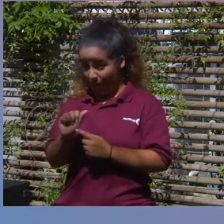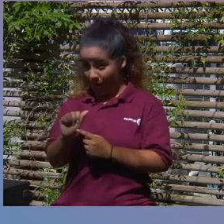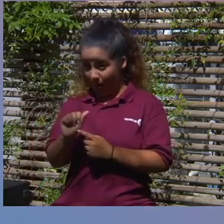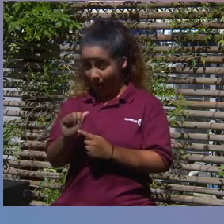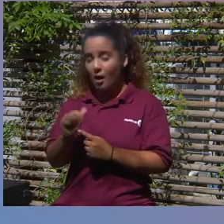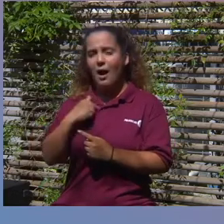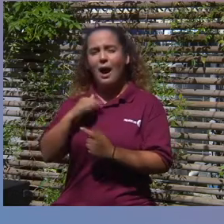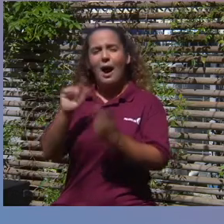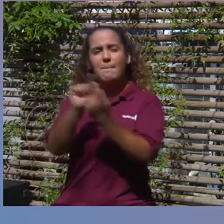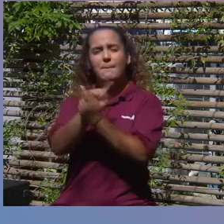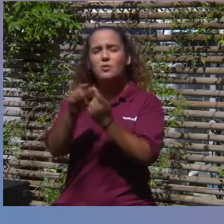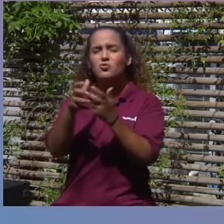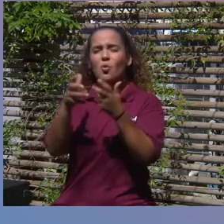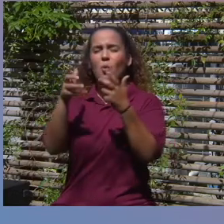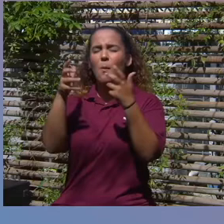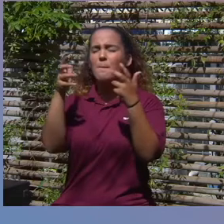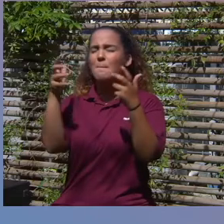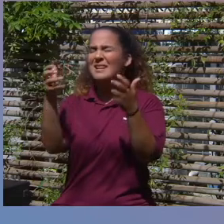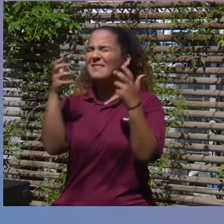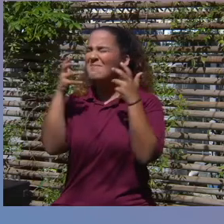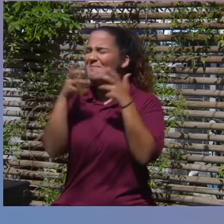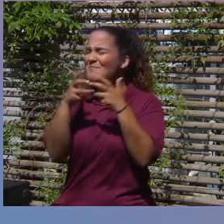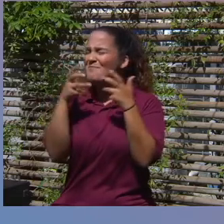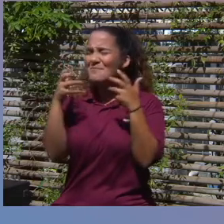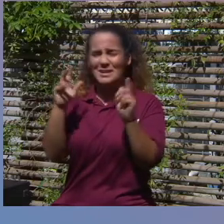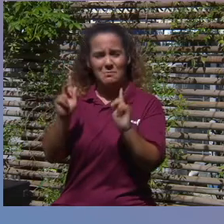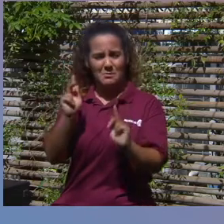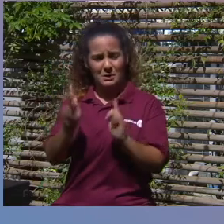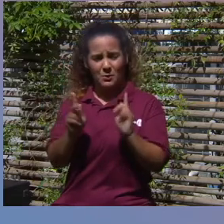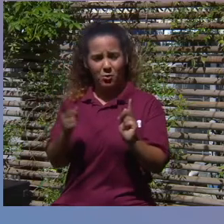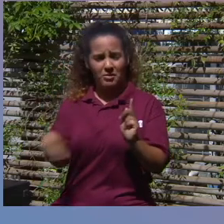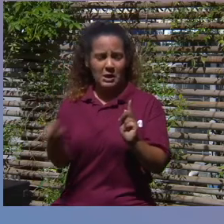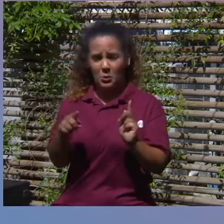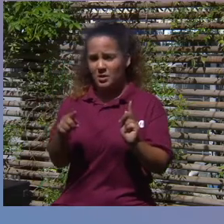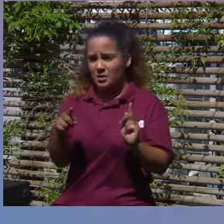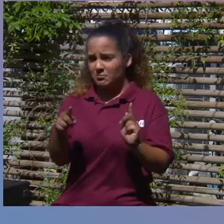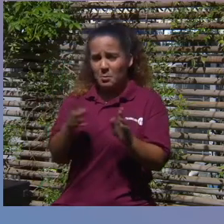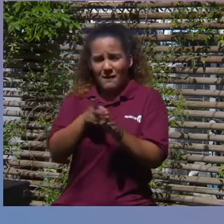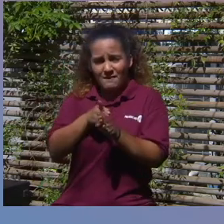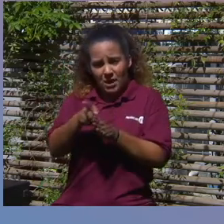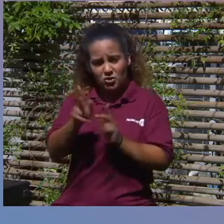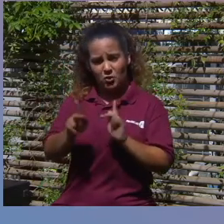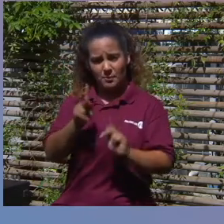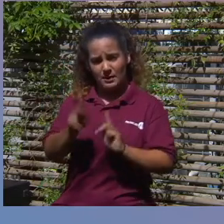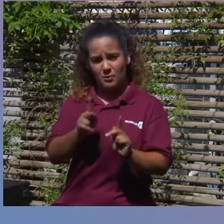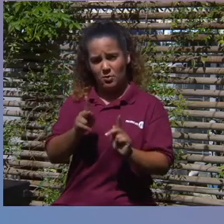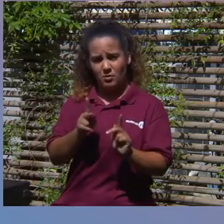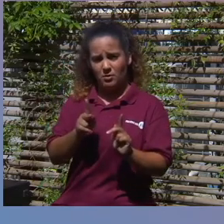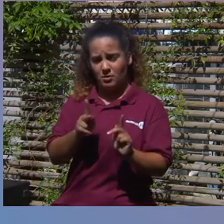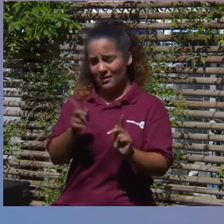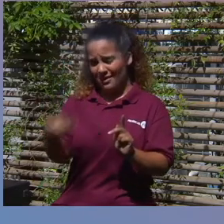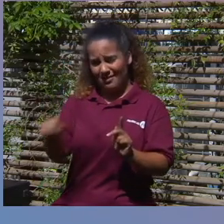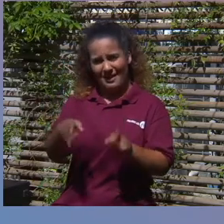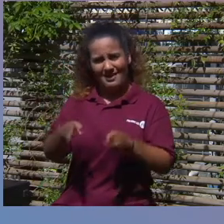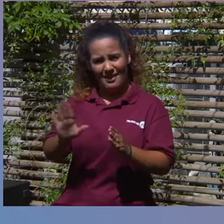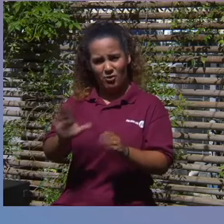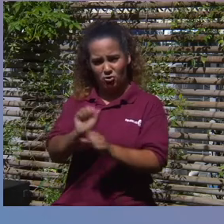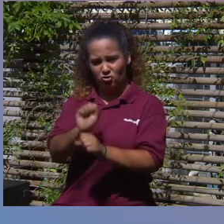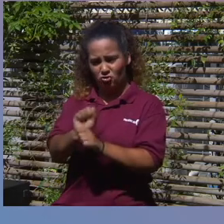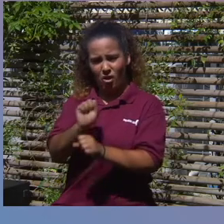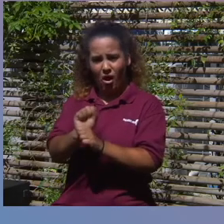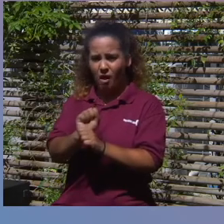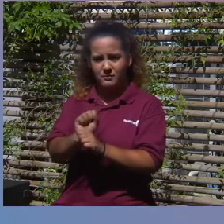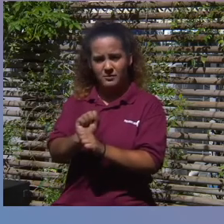I met so many hundreds and hundreds of people who were professional people who left their jobs to come and